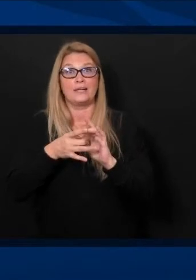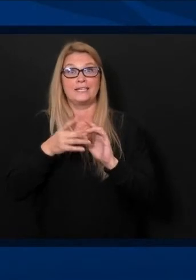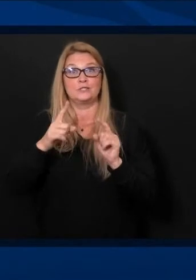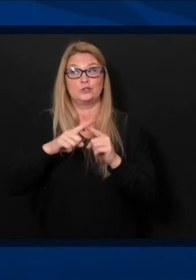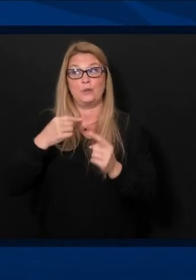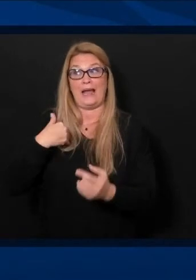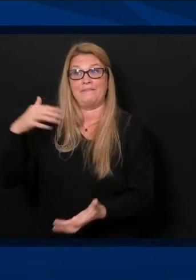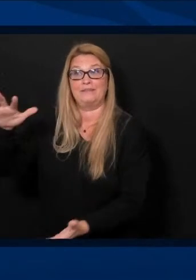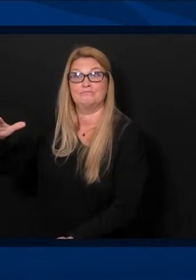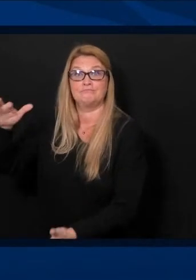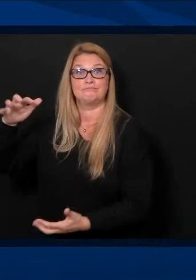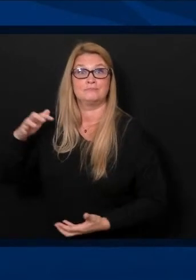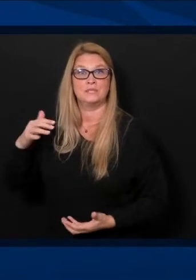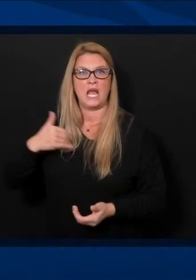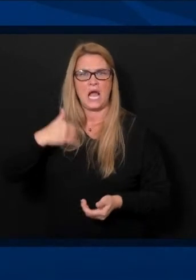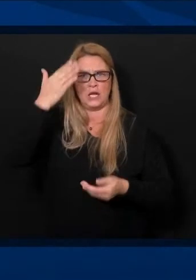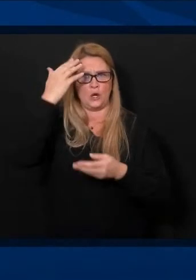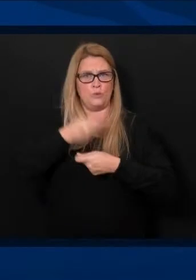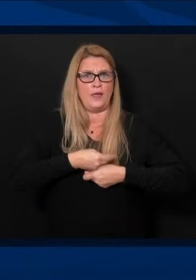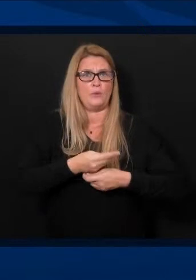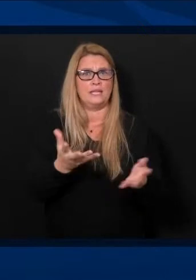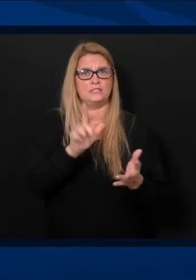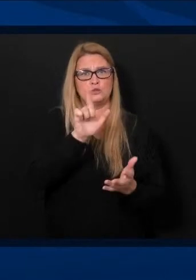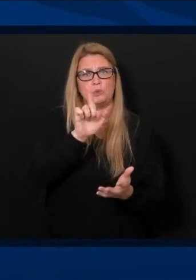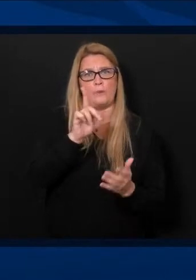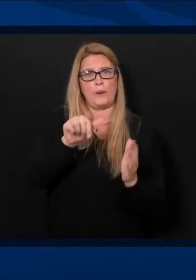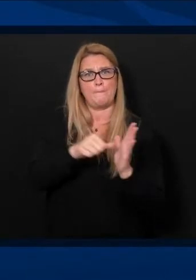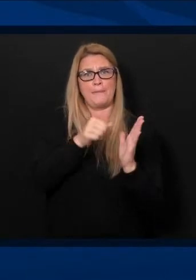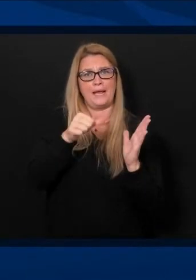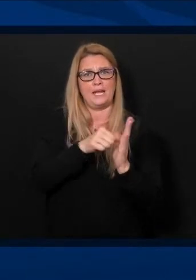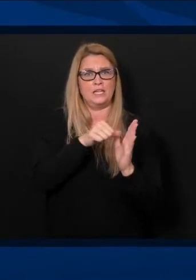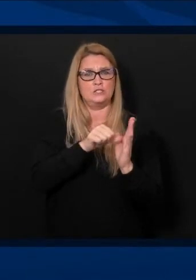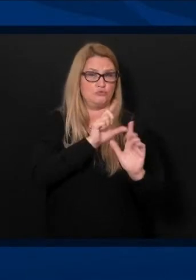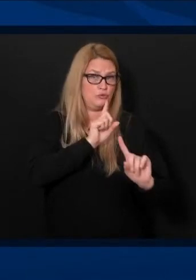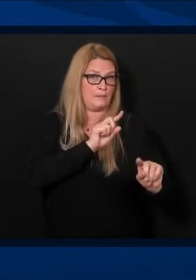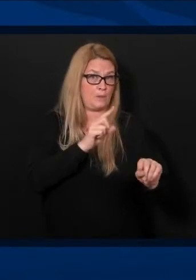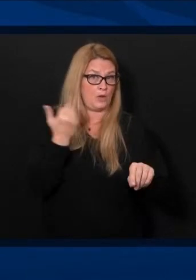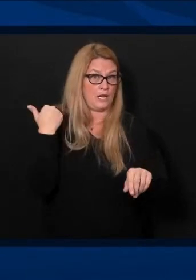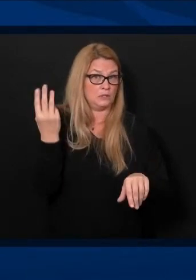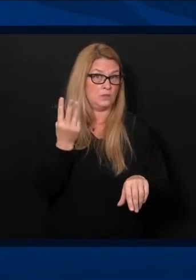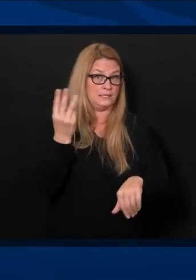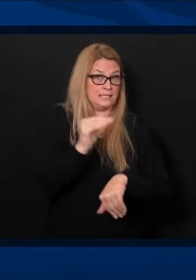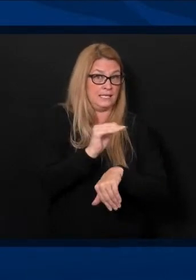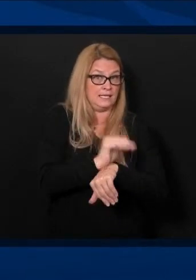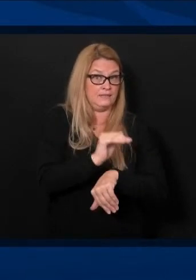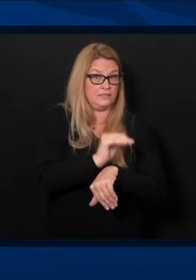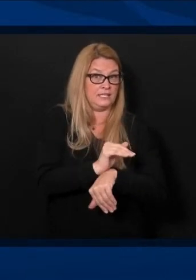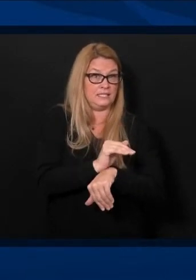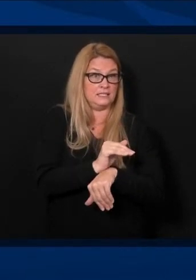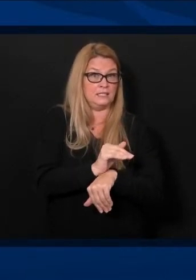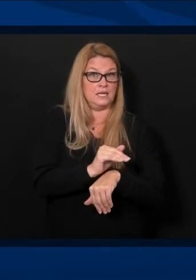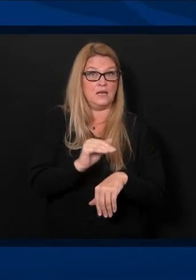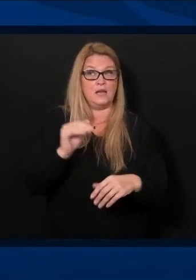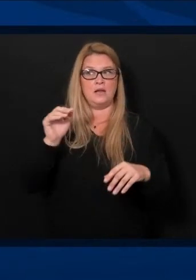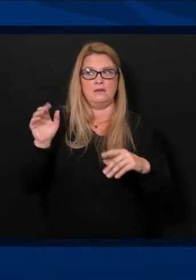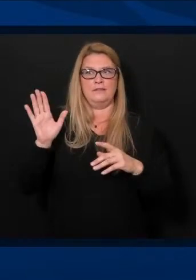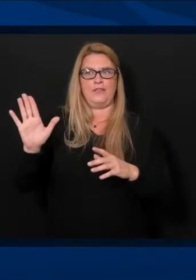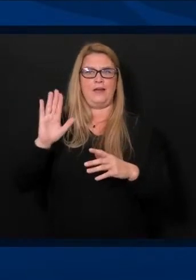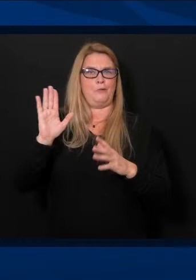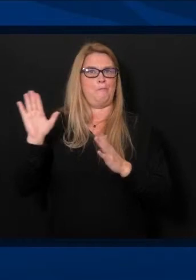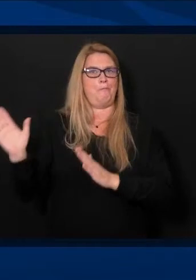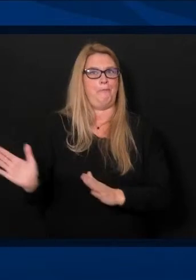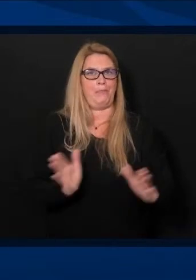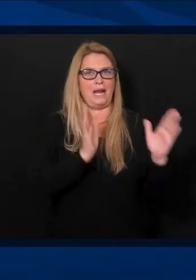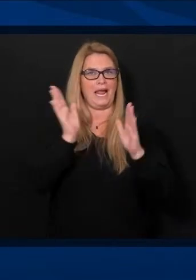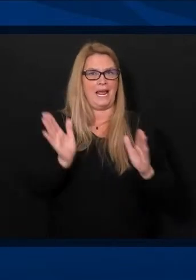they released a 21-page report Wednesday evening laying out their vaccination plan and how they